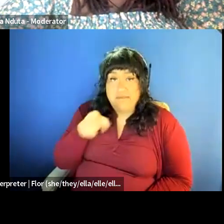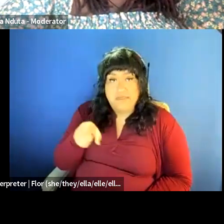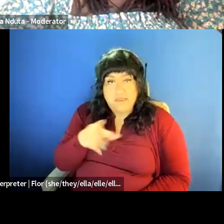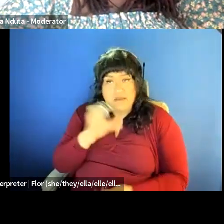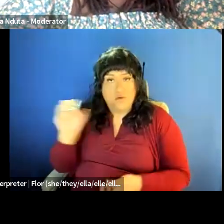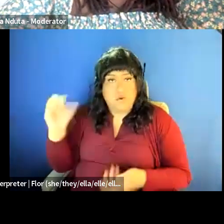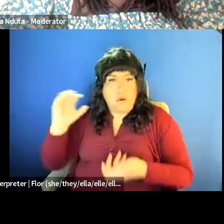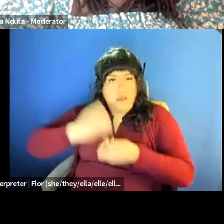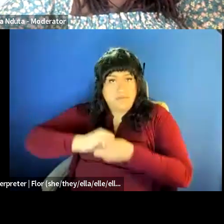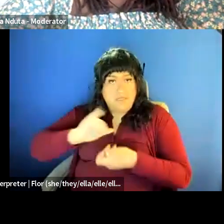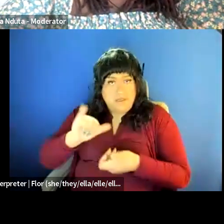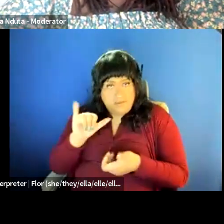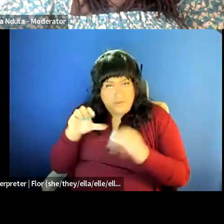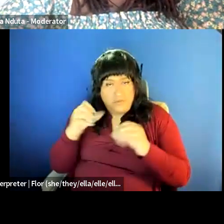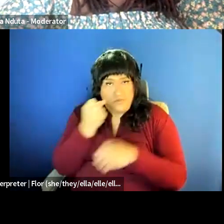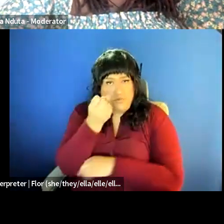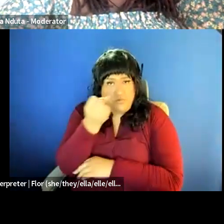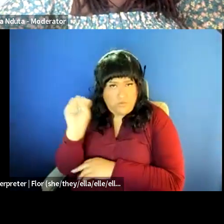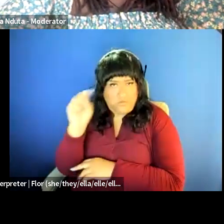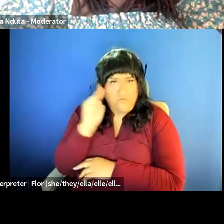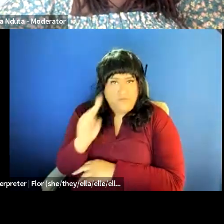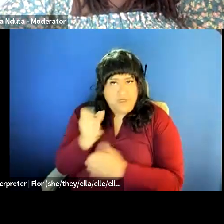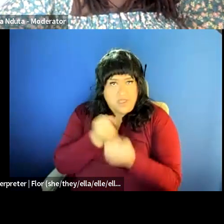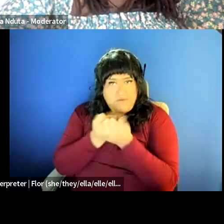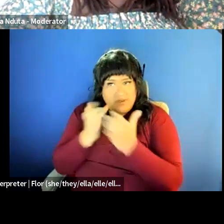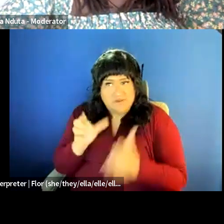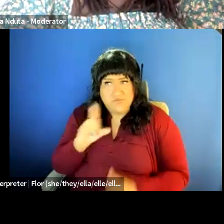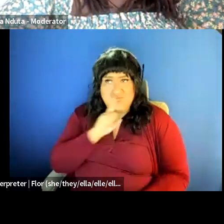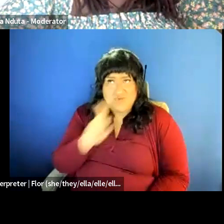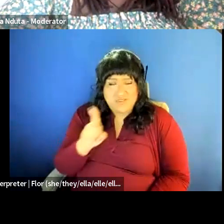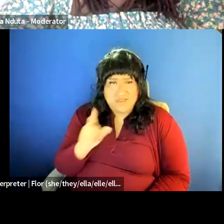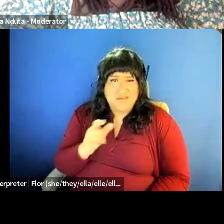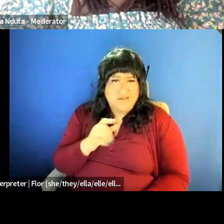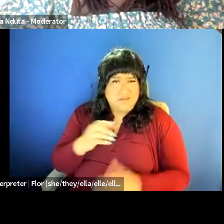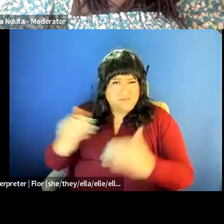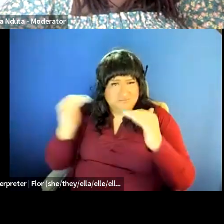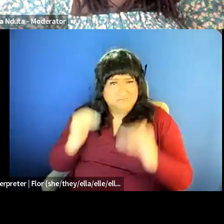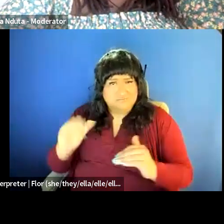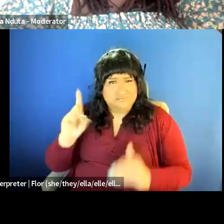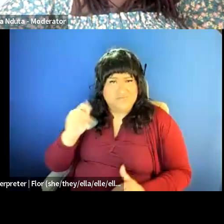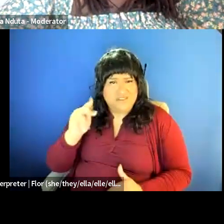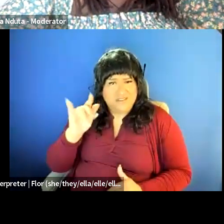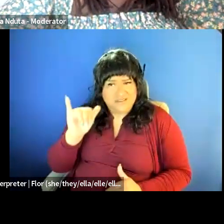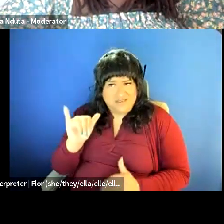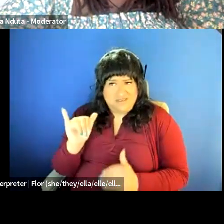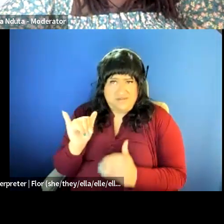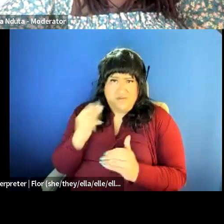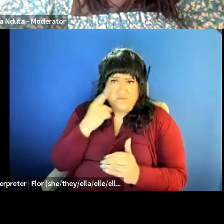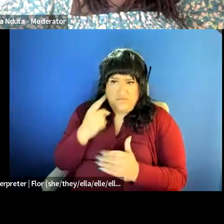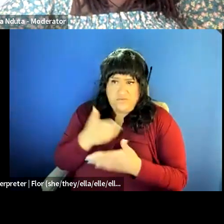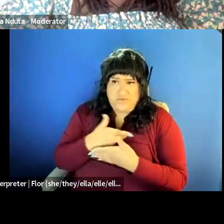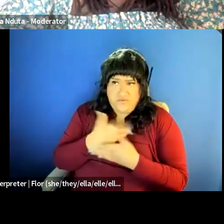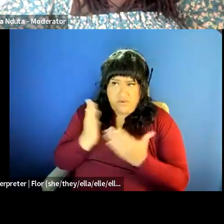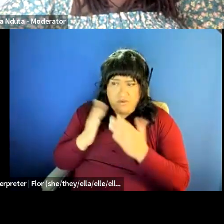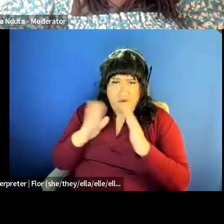movement from the activists and saying it is undignified to have unhoused people out here on the street. So in essence, they are using